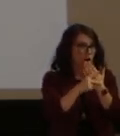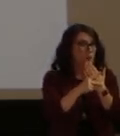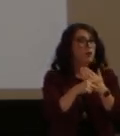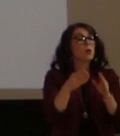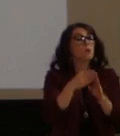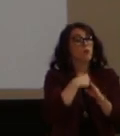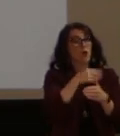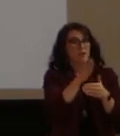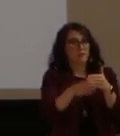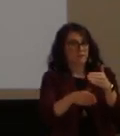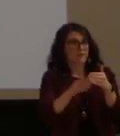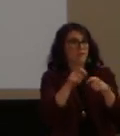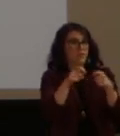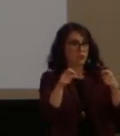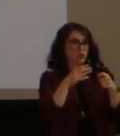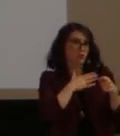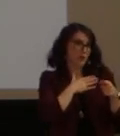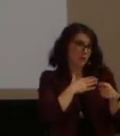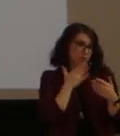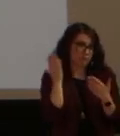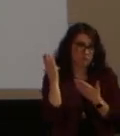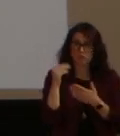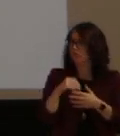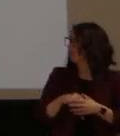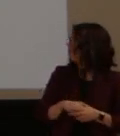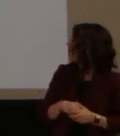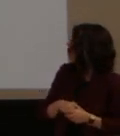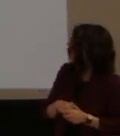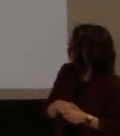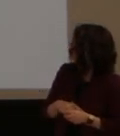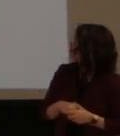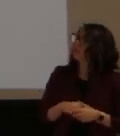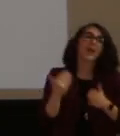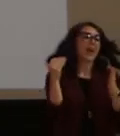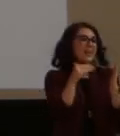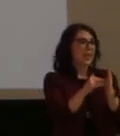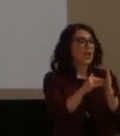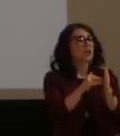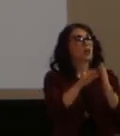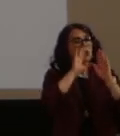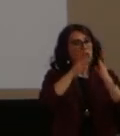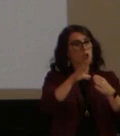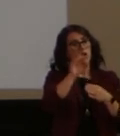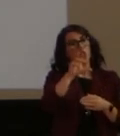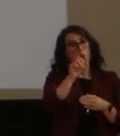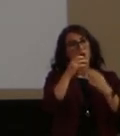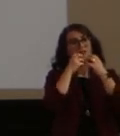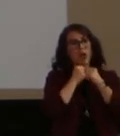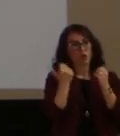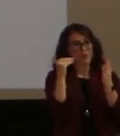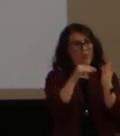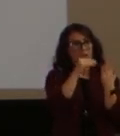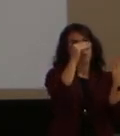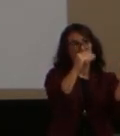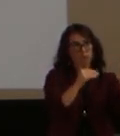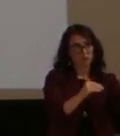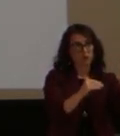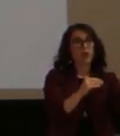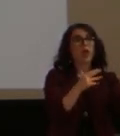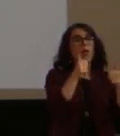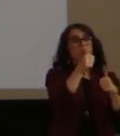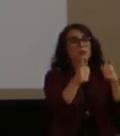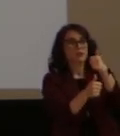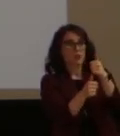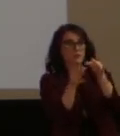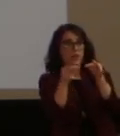before I finish by highlighting NLM's work. Again, I want to draw your attention back to the core values and the subset of them that